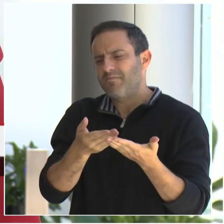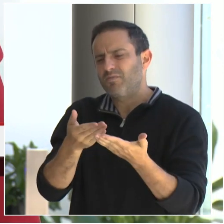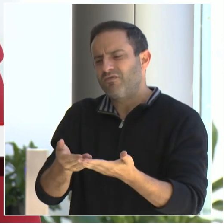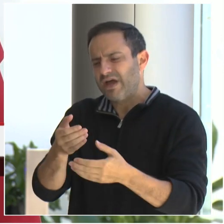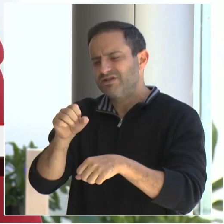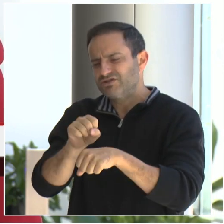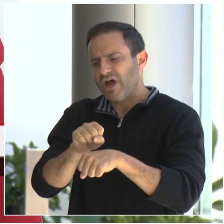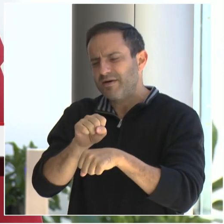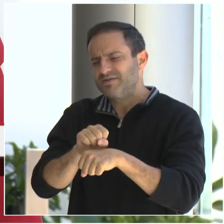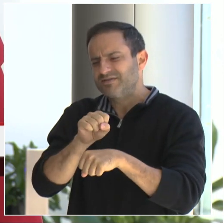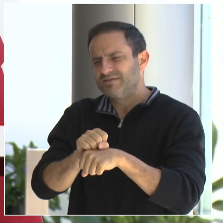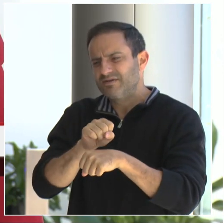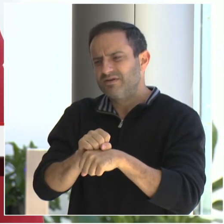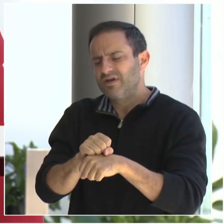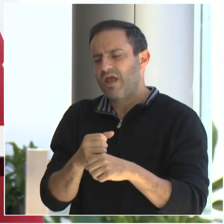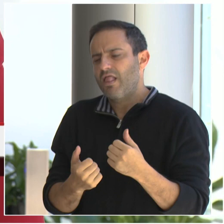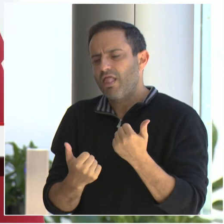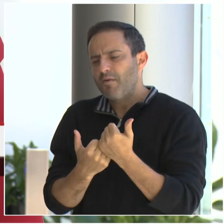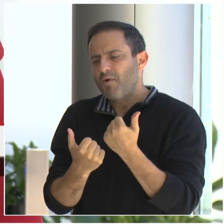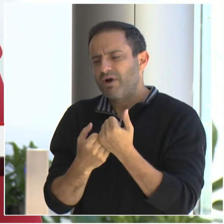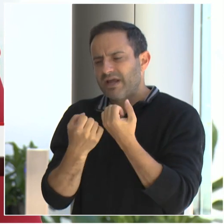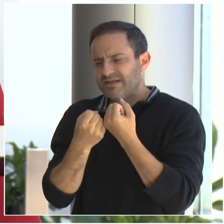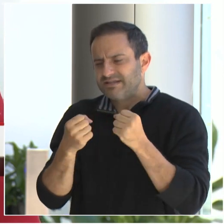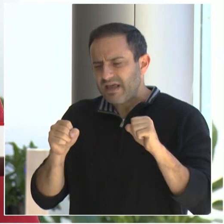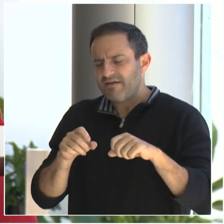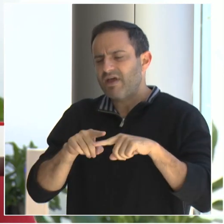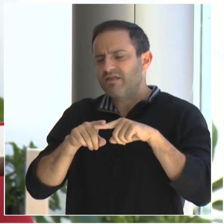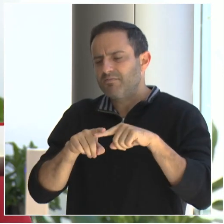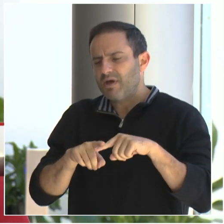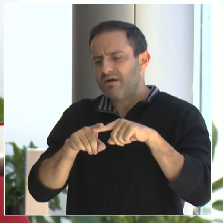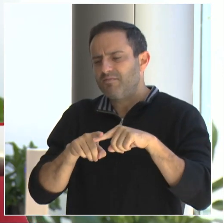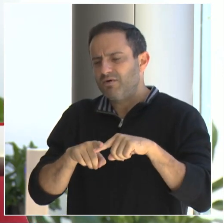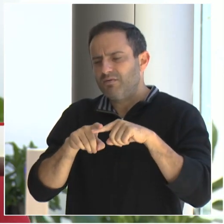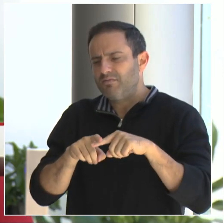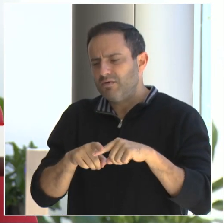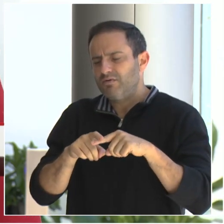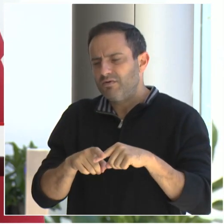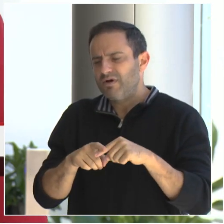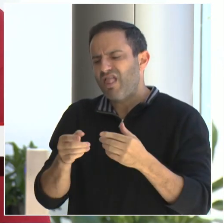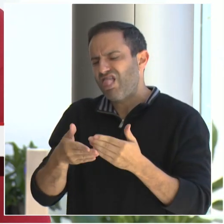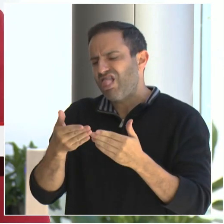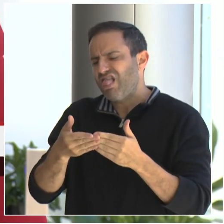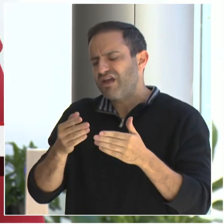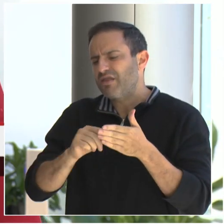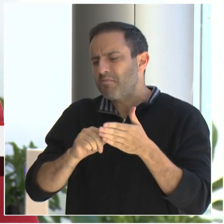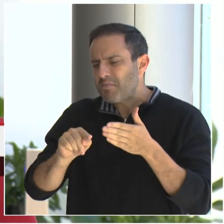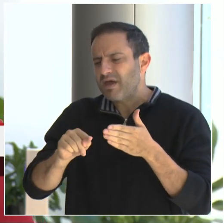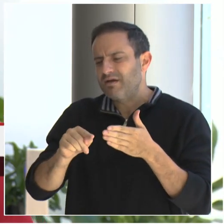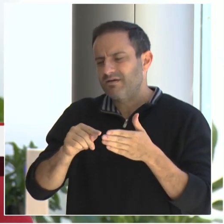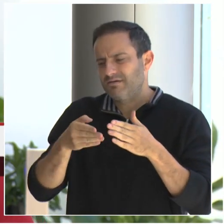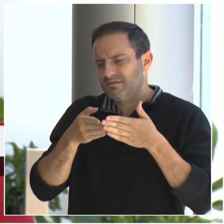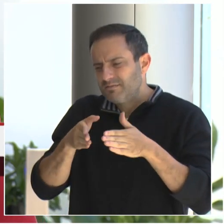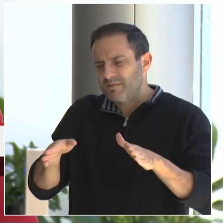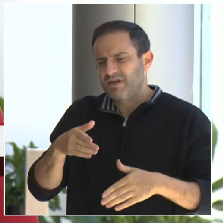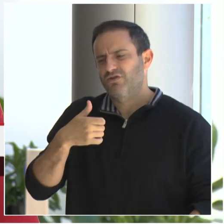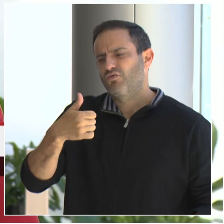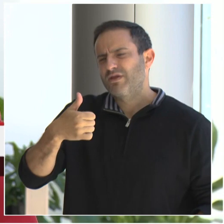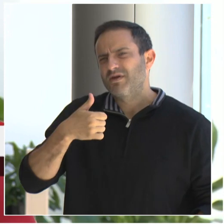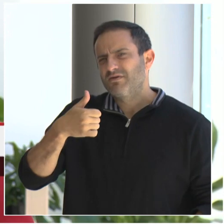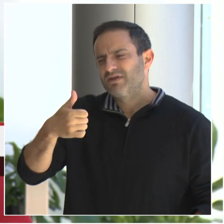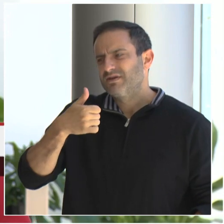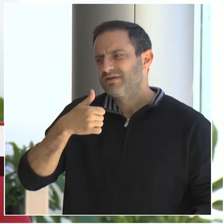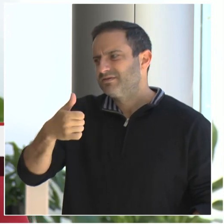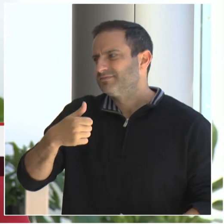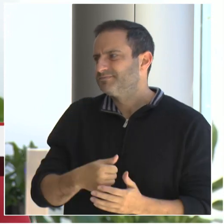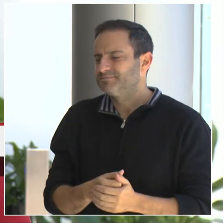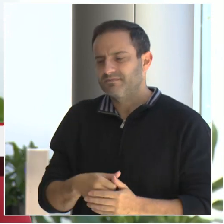amenities. Supporting safe and reliable and affordable public transportation has been a hallmark of my